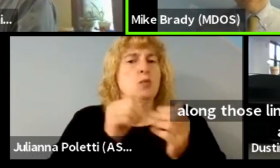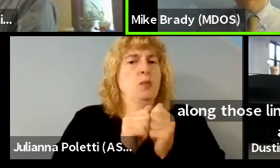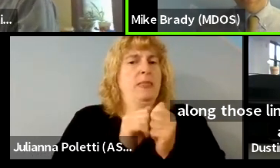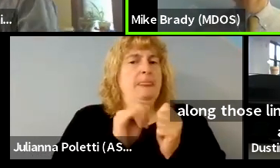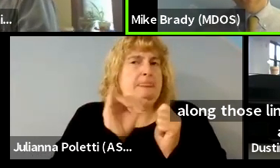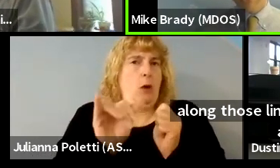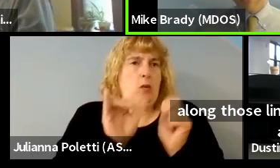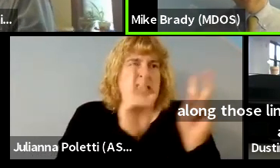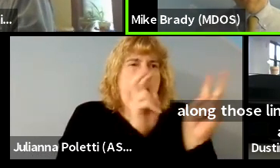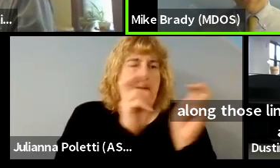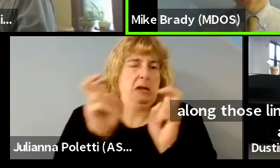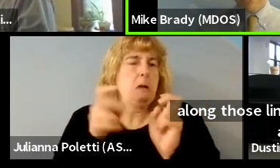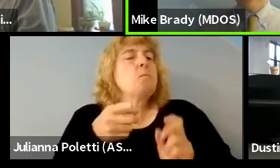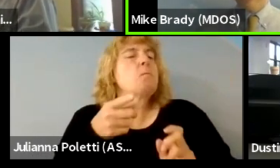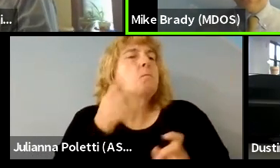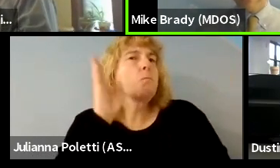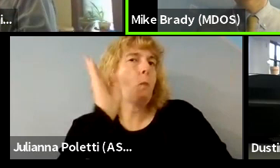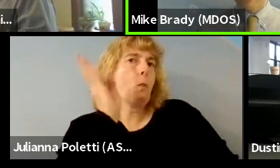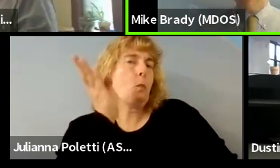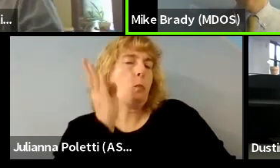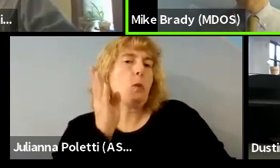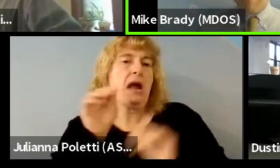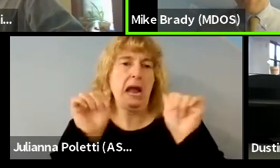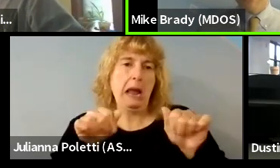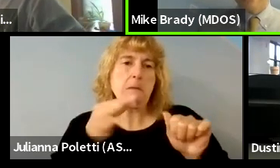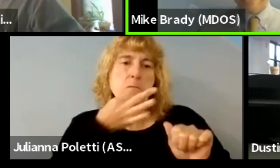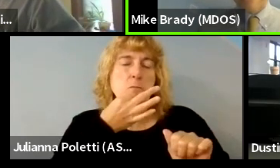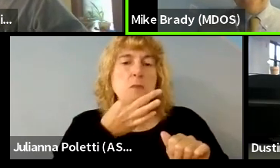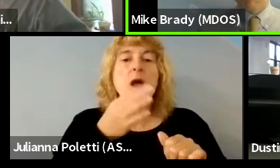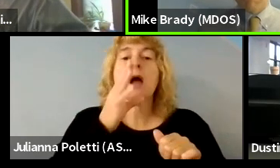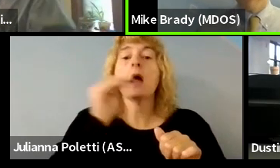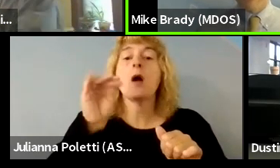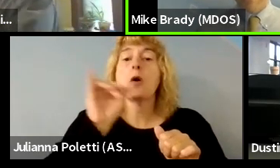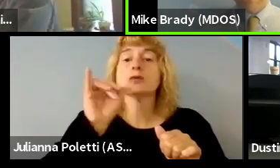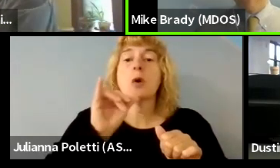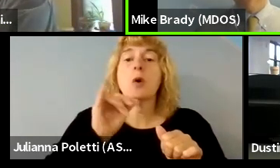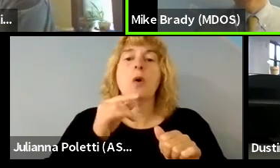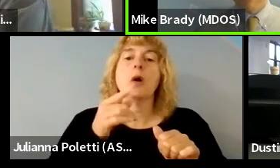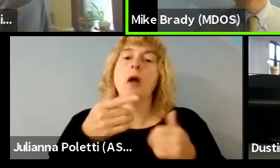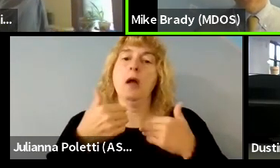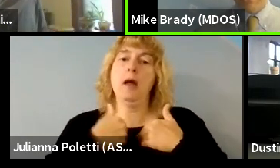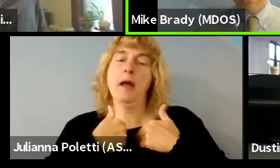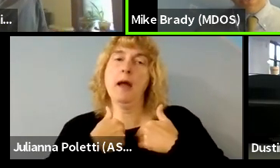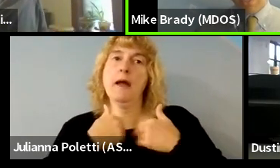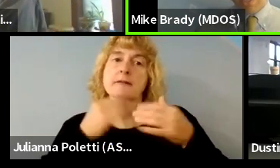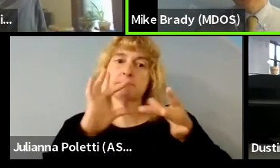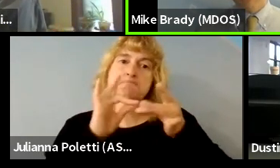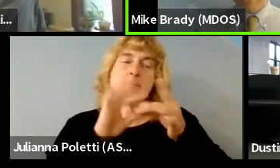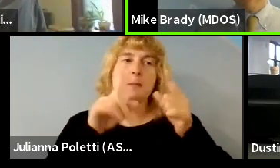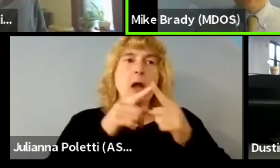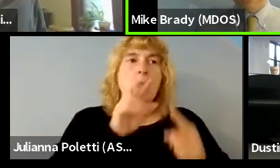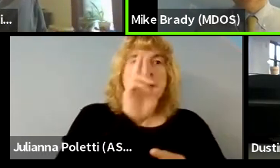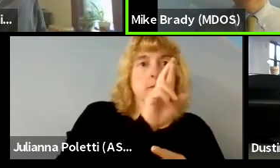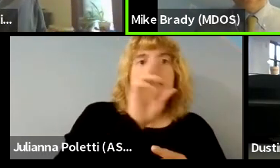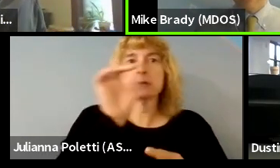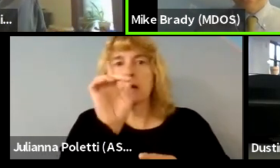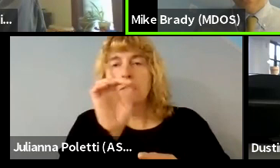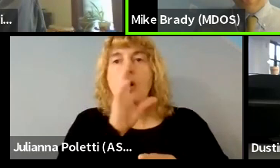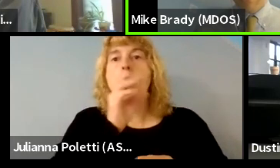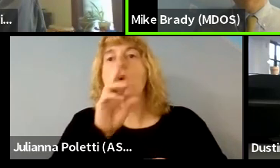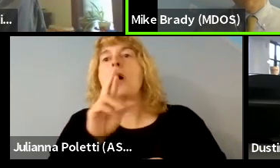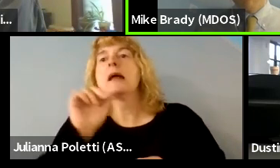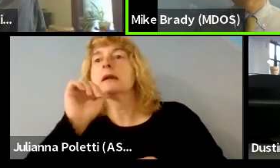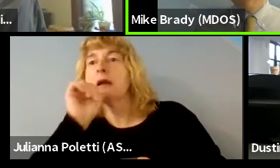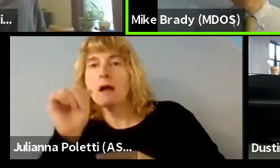acknowledge, given some of the questions before, and certainly the bipartisan and nonpartisan makeup of this commission, just wanted to emphasize